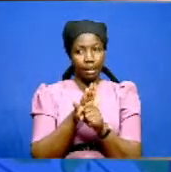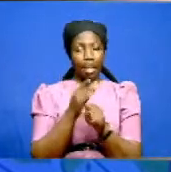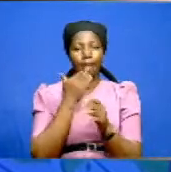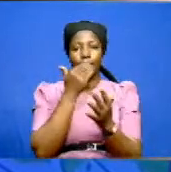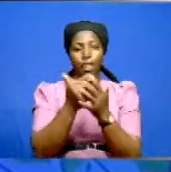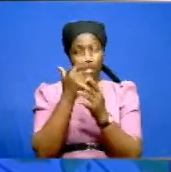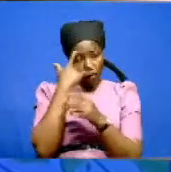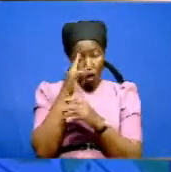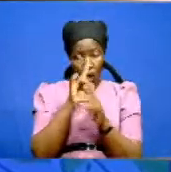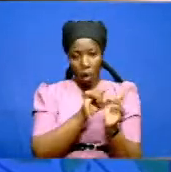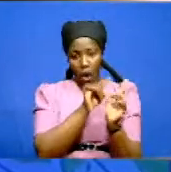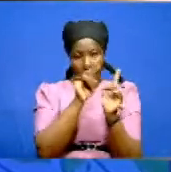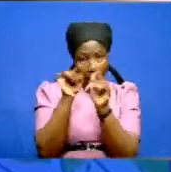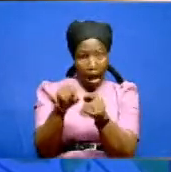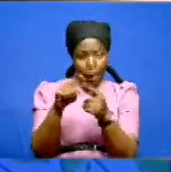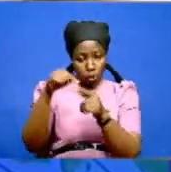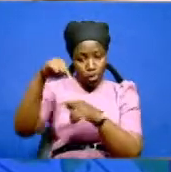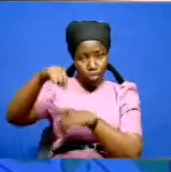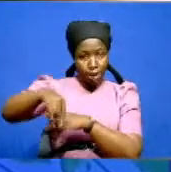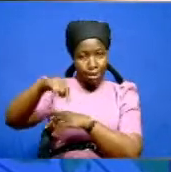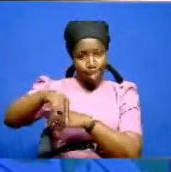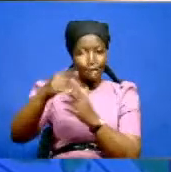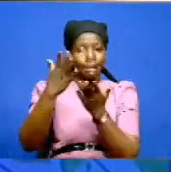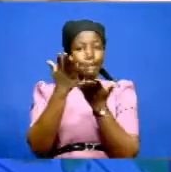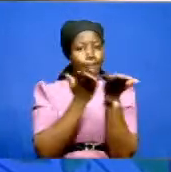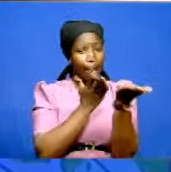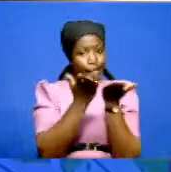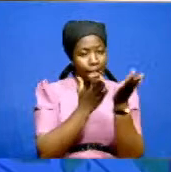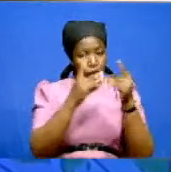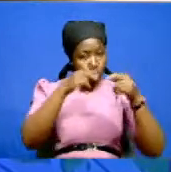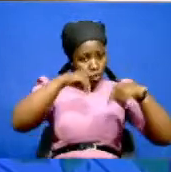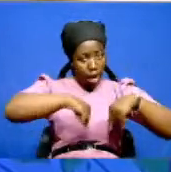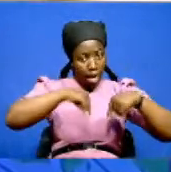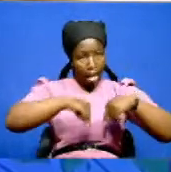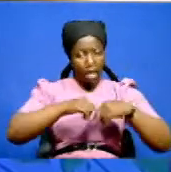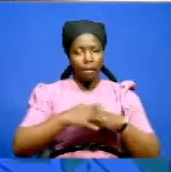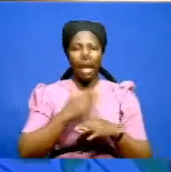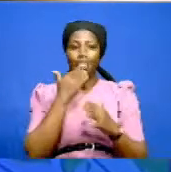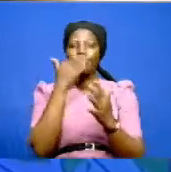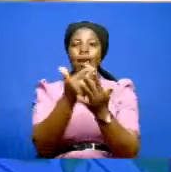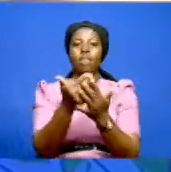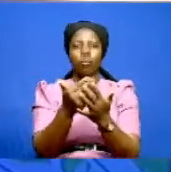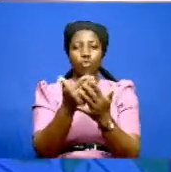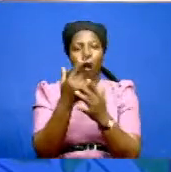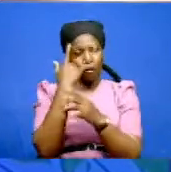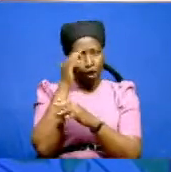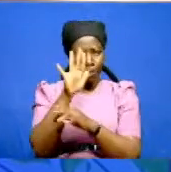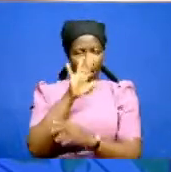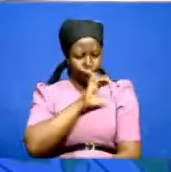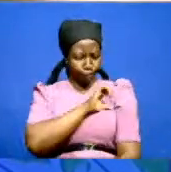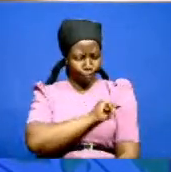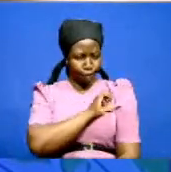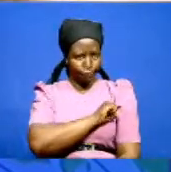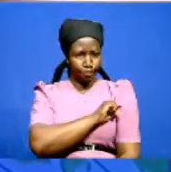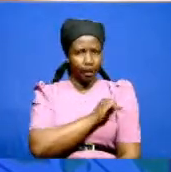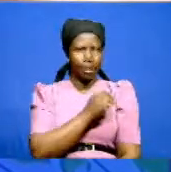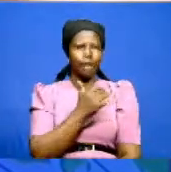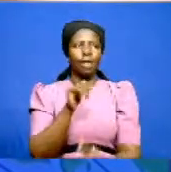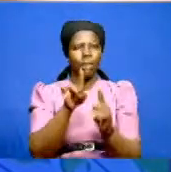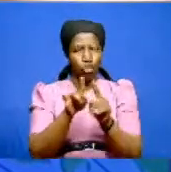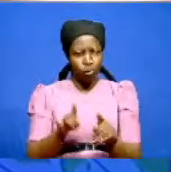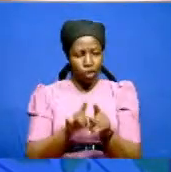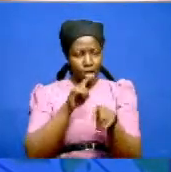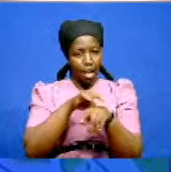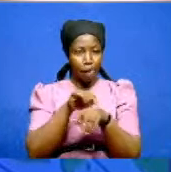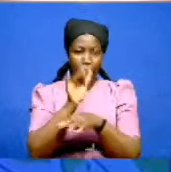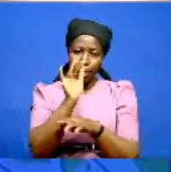you for even coming to this service today. Thank you for your patience. And even as I